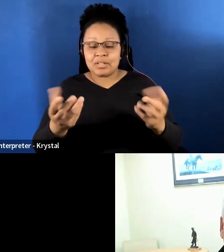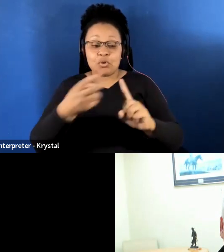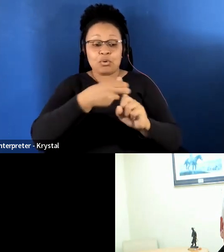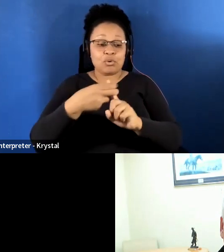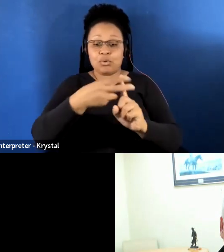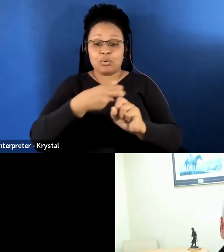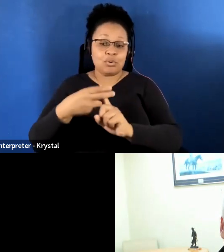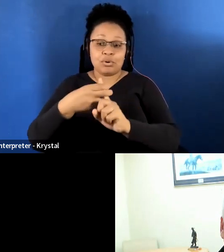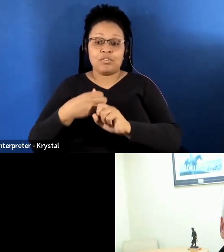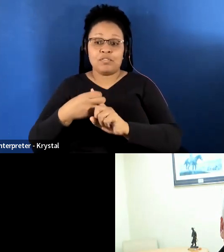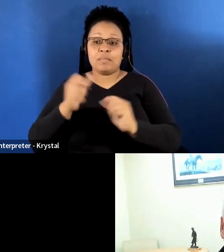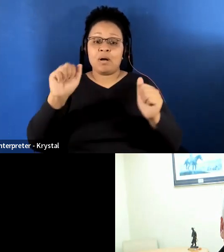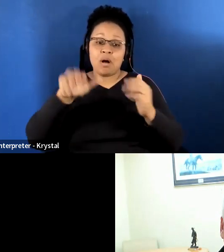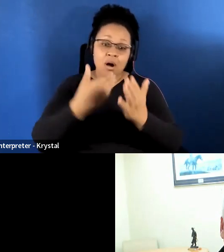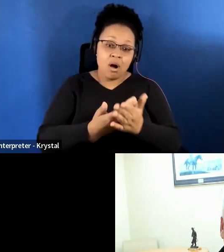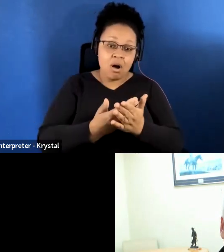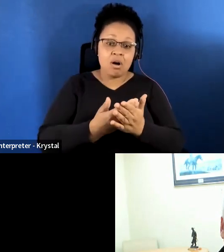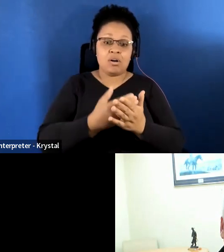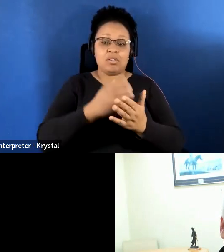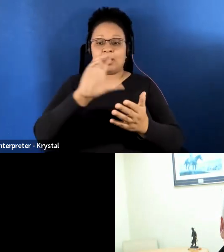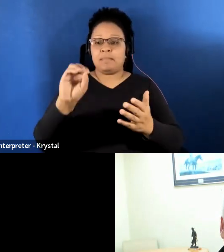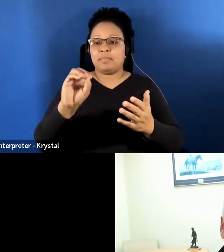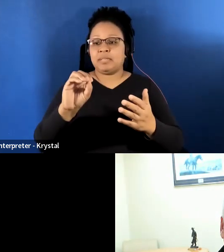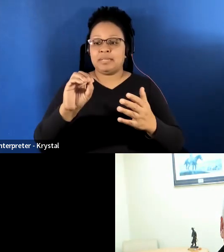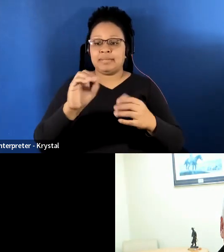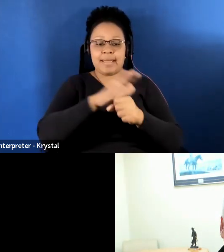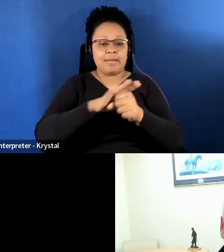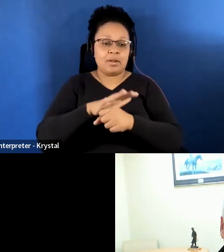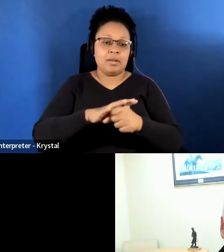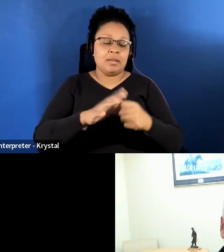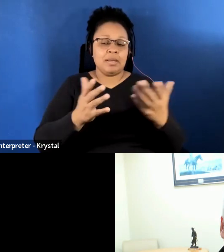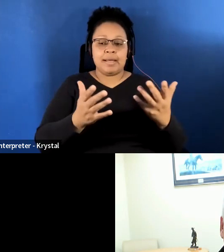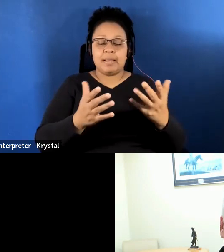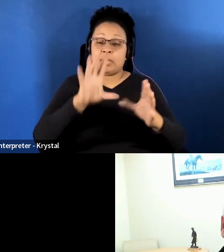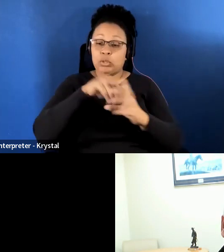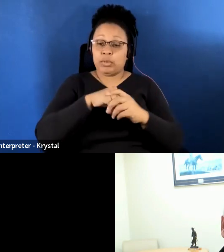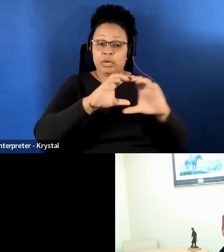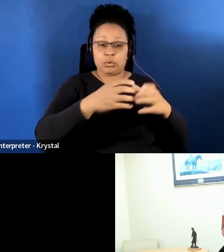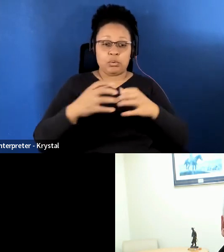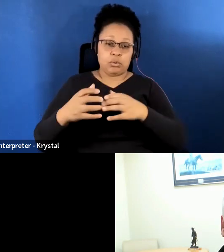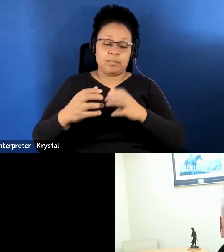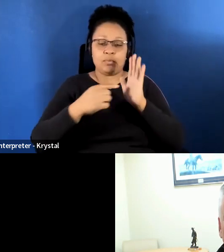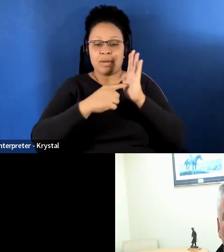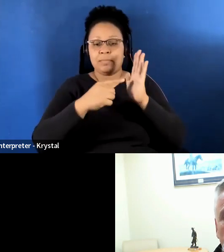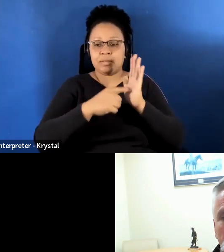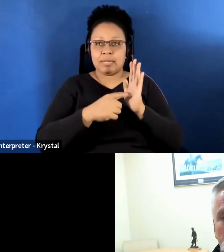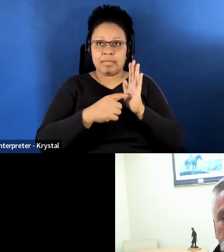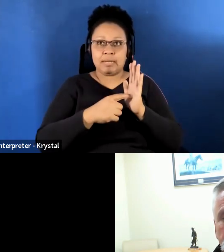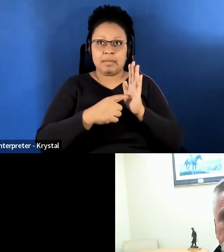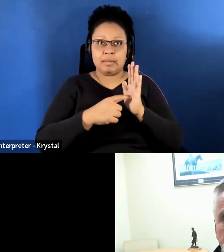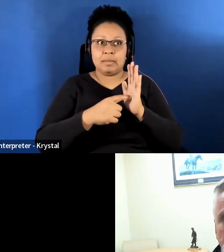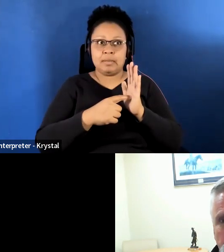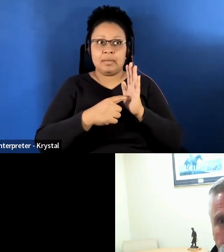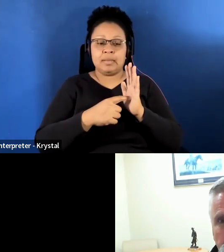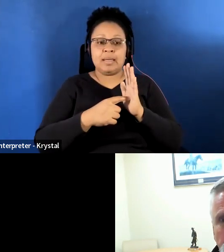recruiters from every industry, including, there was a group that is representing a group